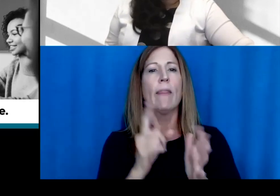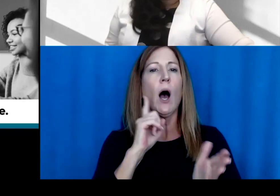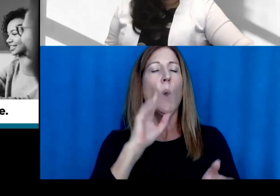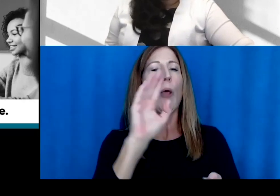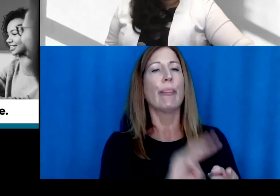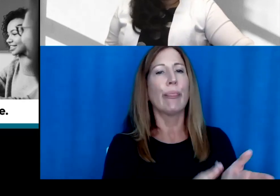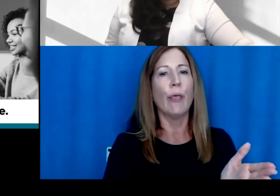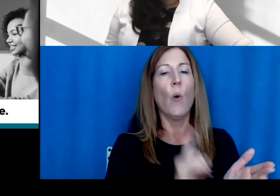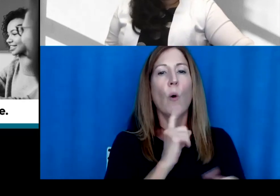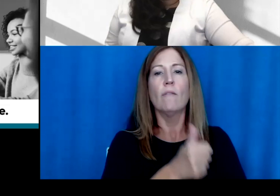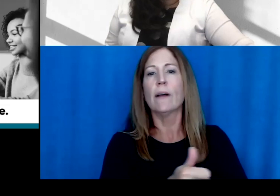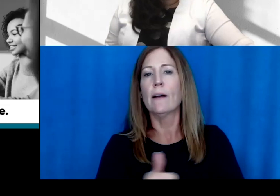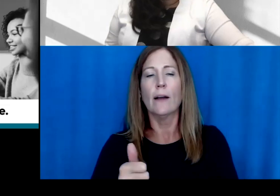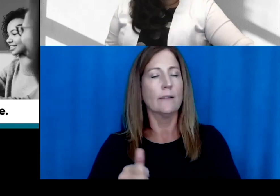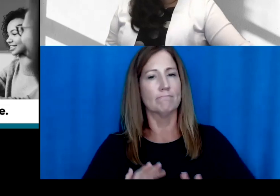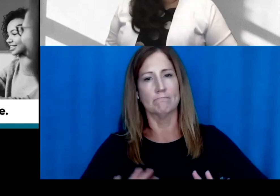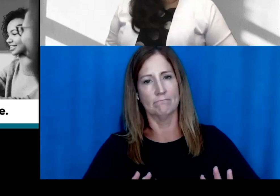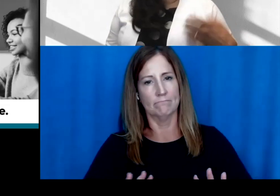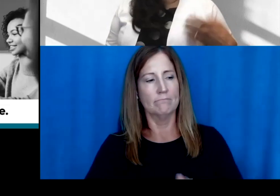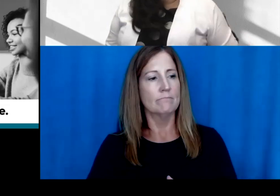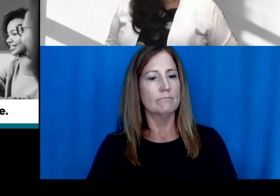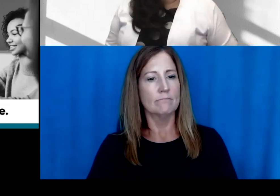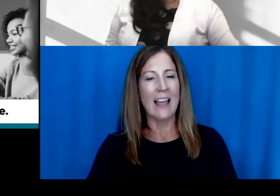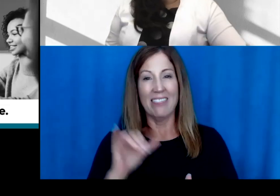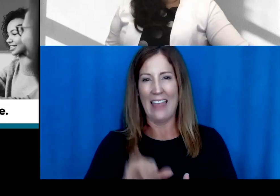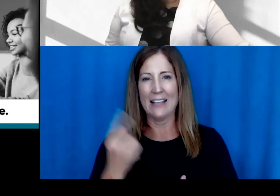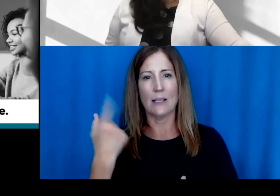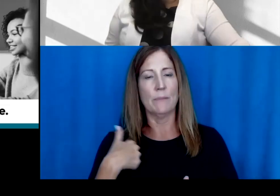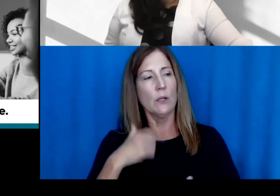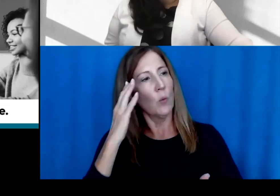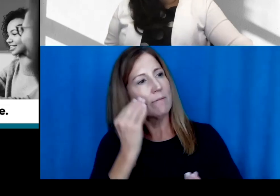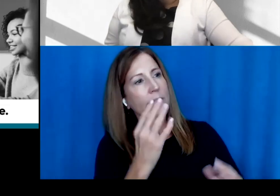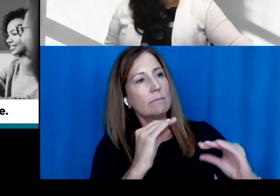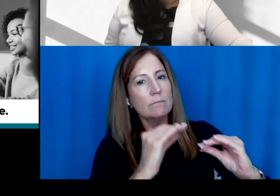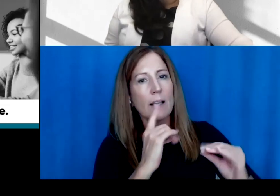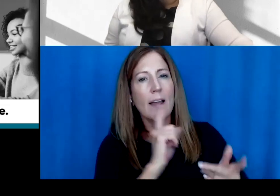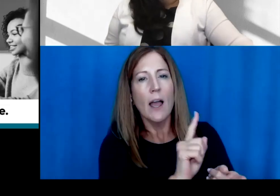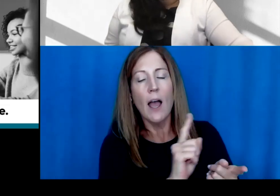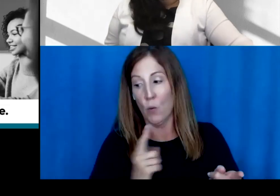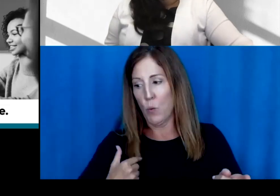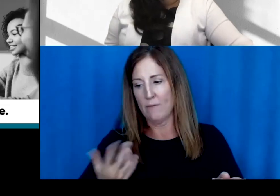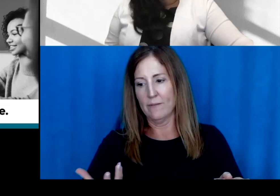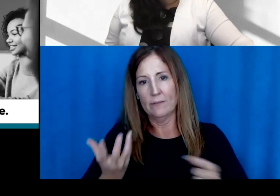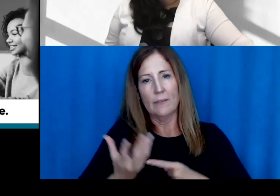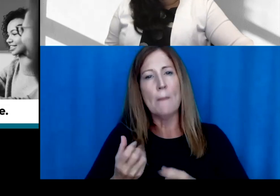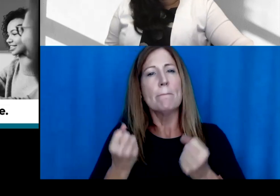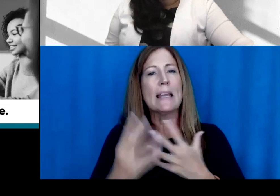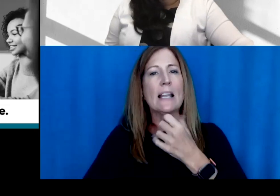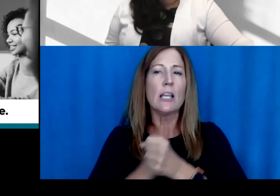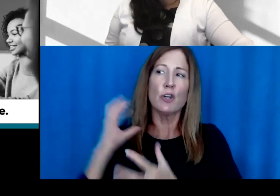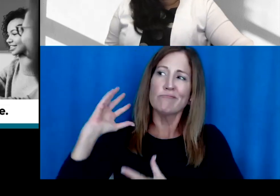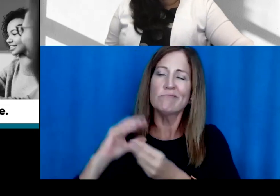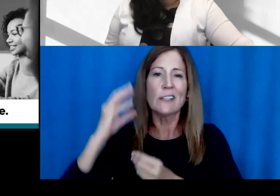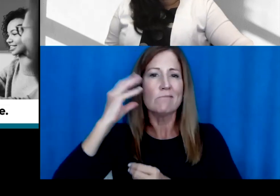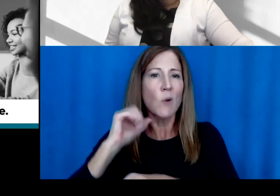victim blaming. Again, something that we've translated and brought forth from our many, many years of working